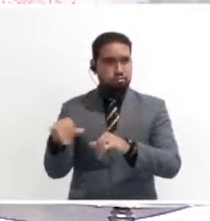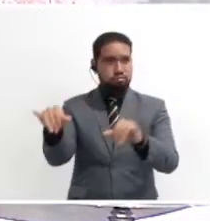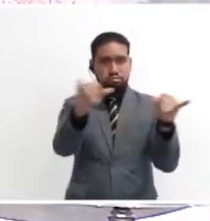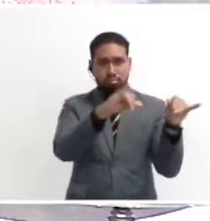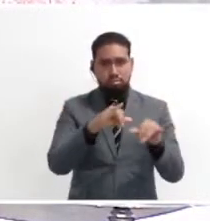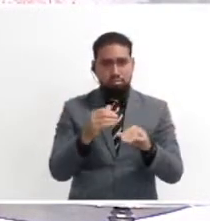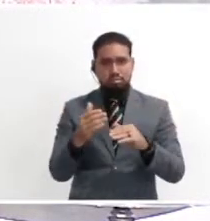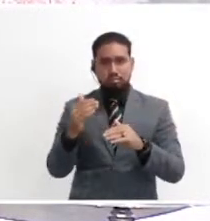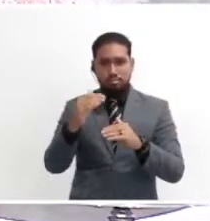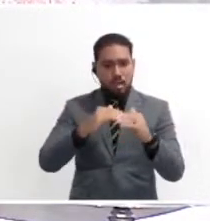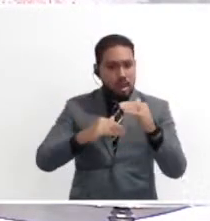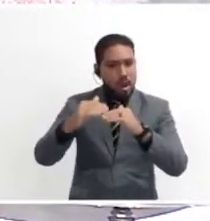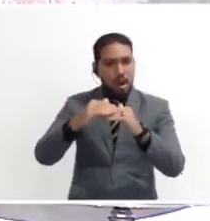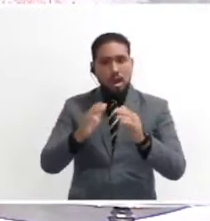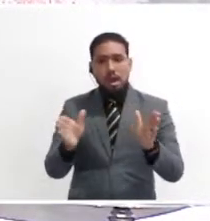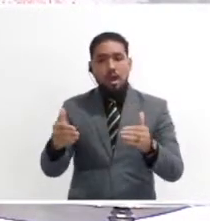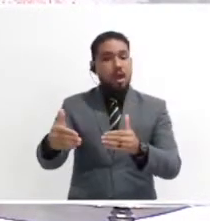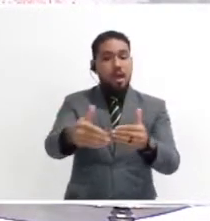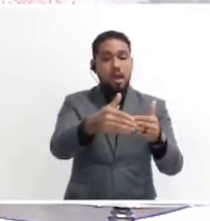interconnect technology.